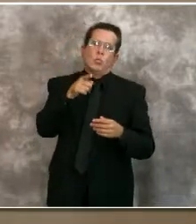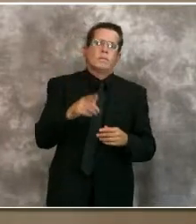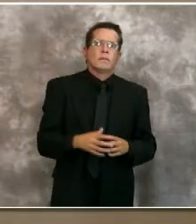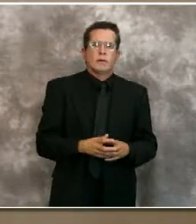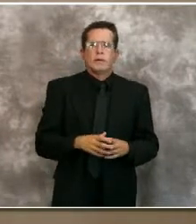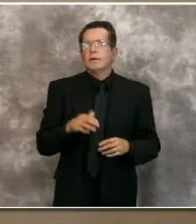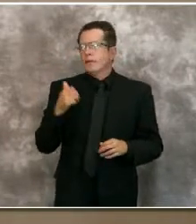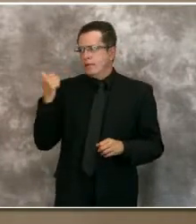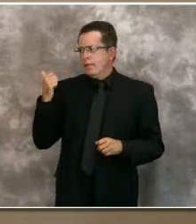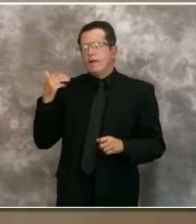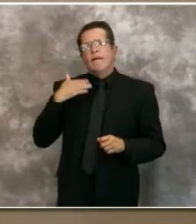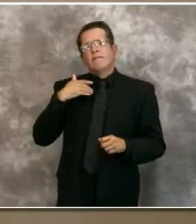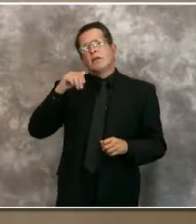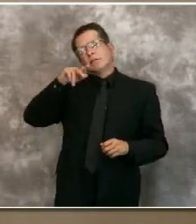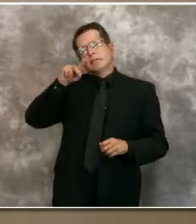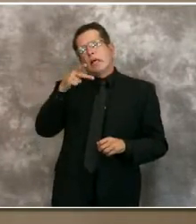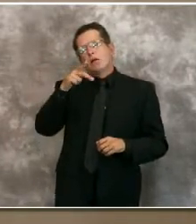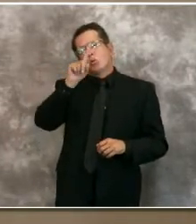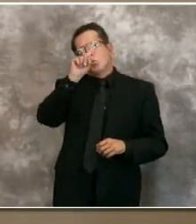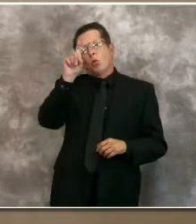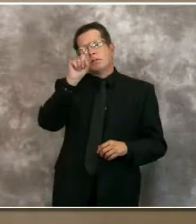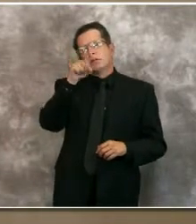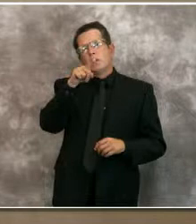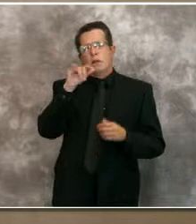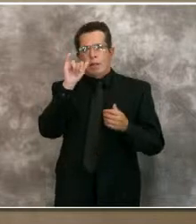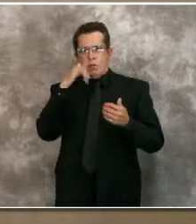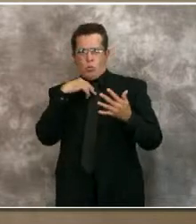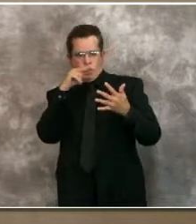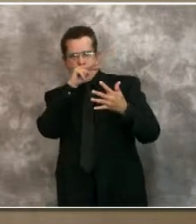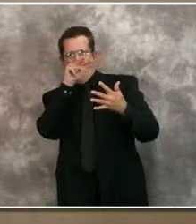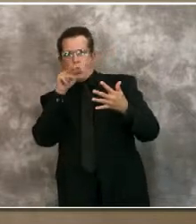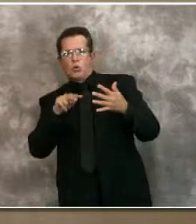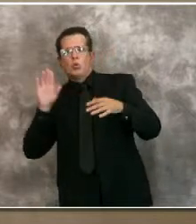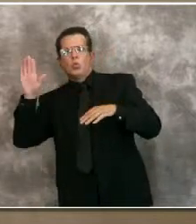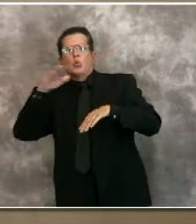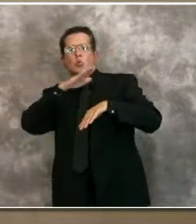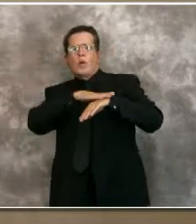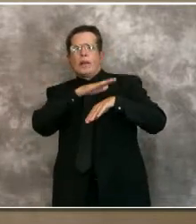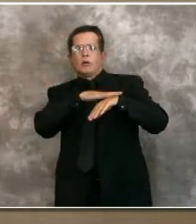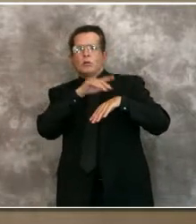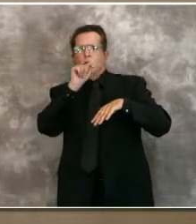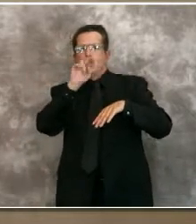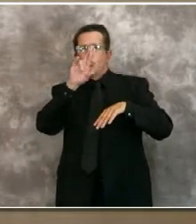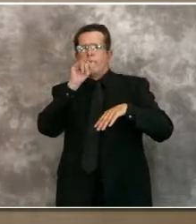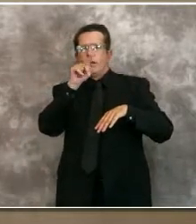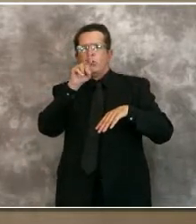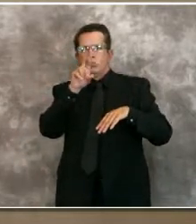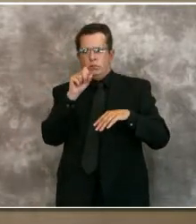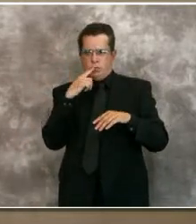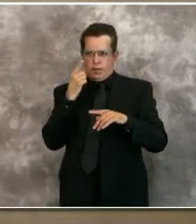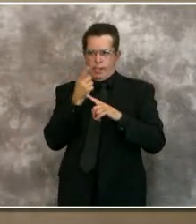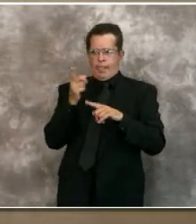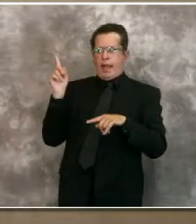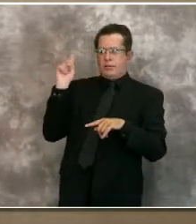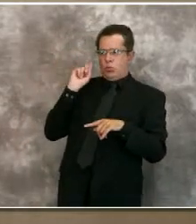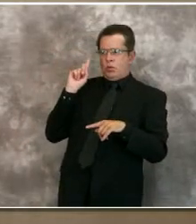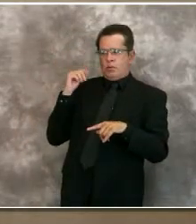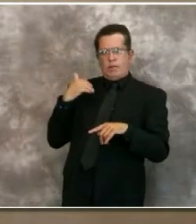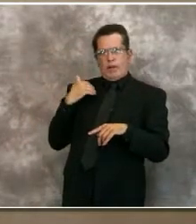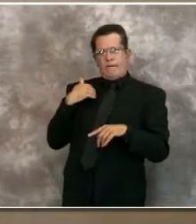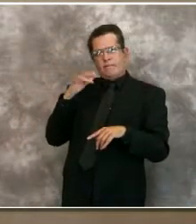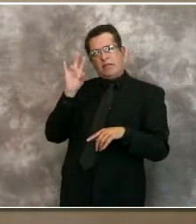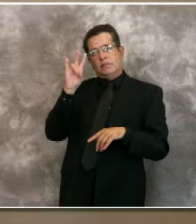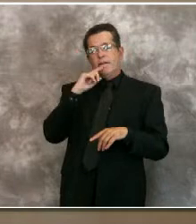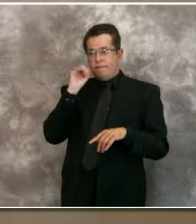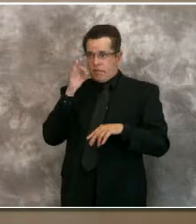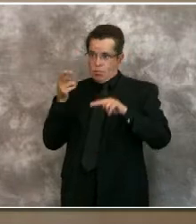Just to follow up, in terms of like monitoring some of these triggers, I know last week for these community outbreaks in the county, if we had 7, then restrictions